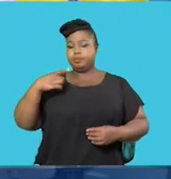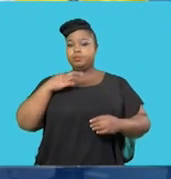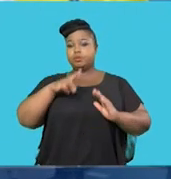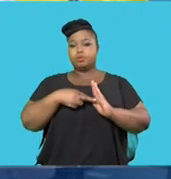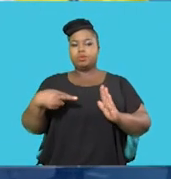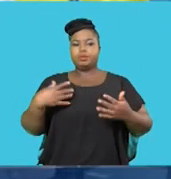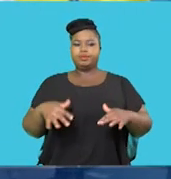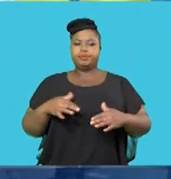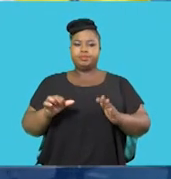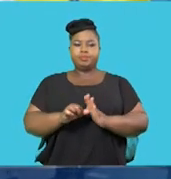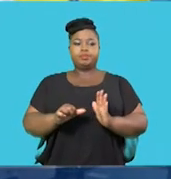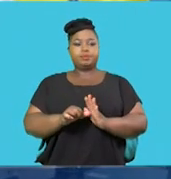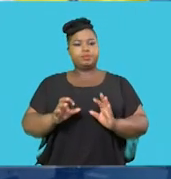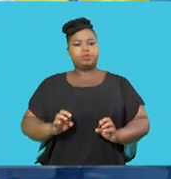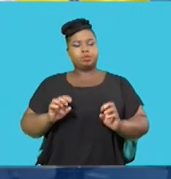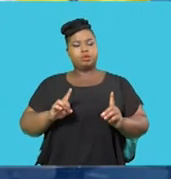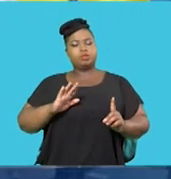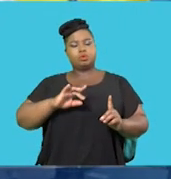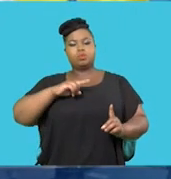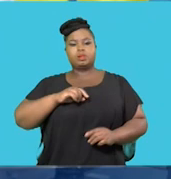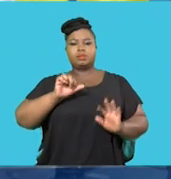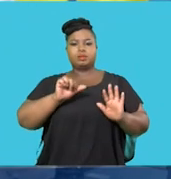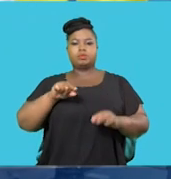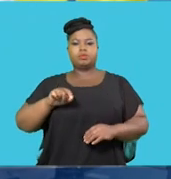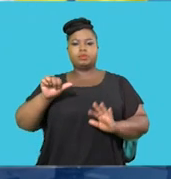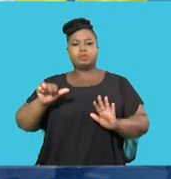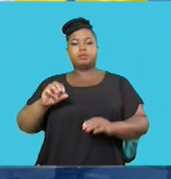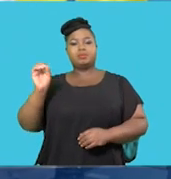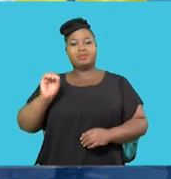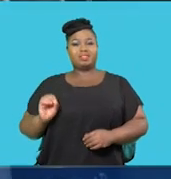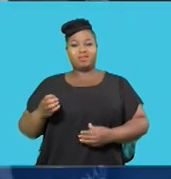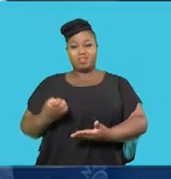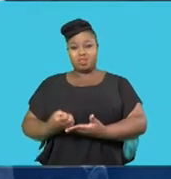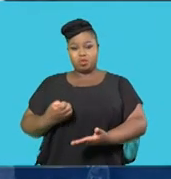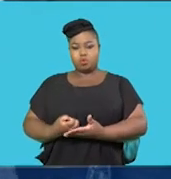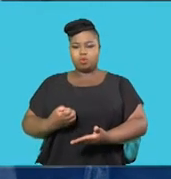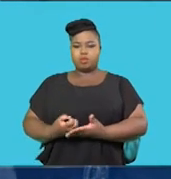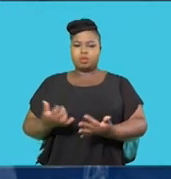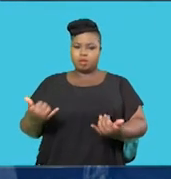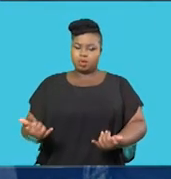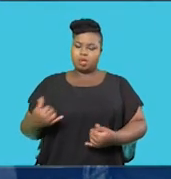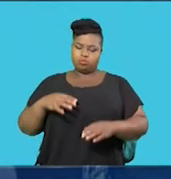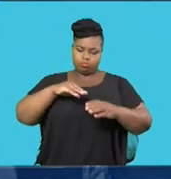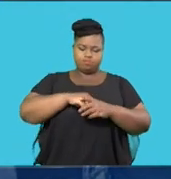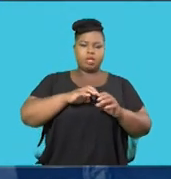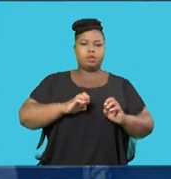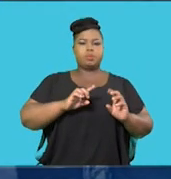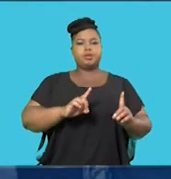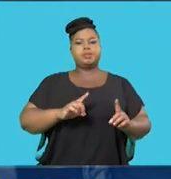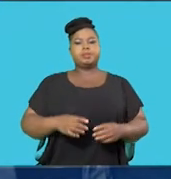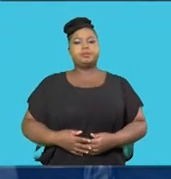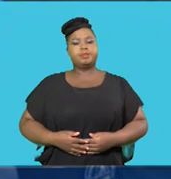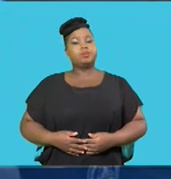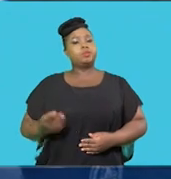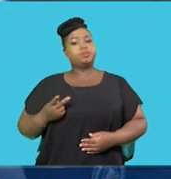likahulumeni emkhakheni wezemfundo kwazisa imali engango 6.6 wamaphesenti yomnotho wezohlanganisiwe ihlinzeka umkhakha wezemfundo.